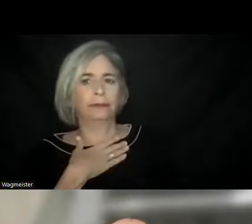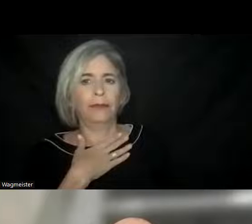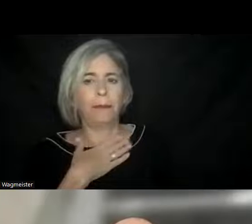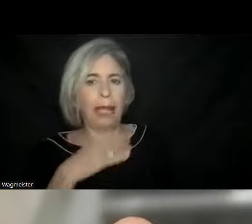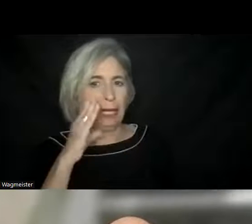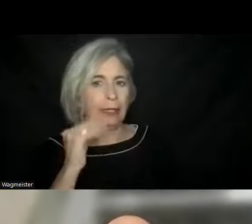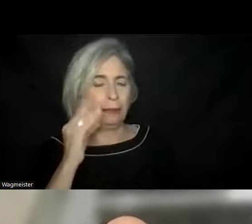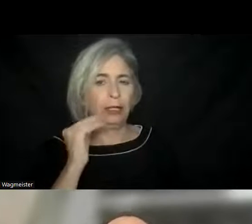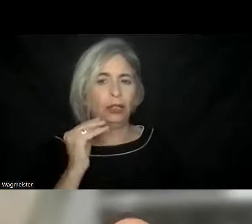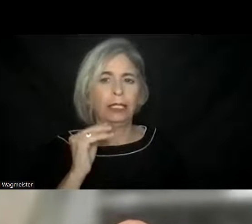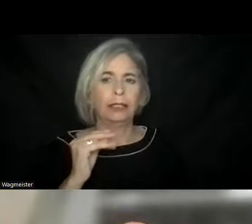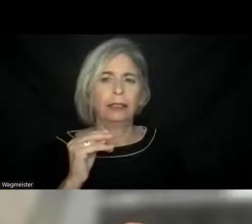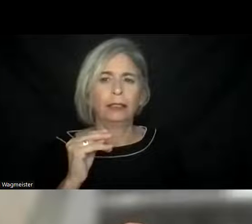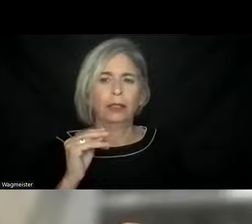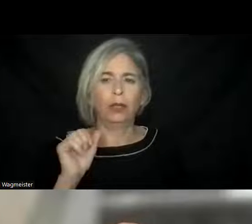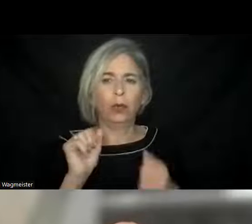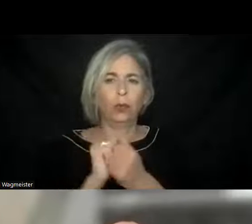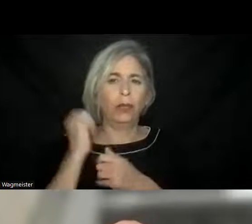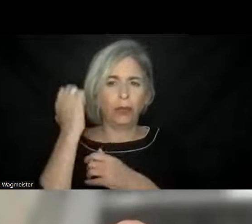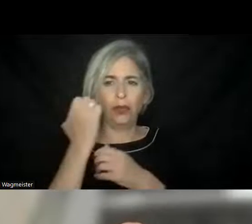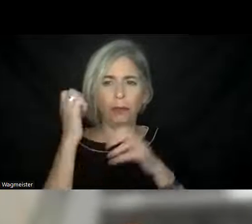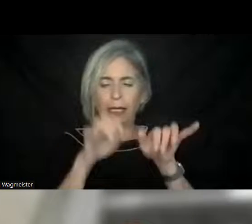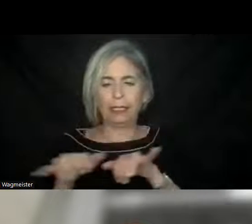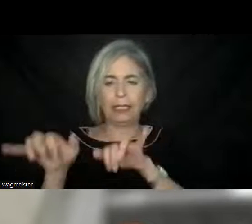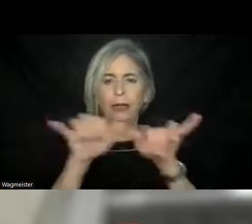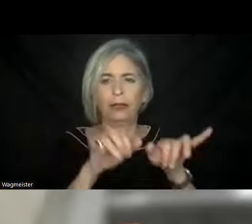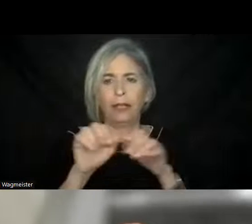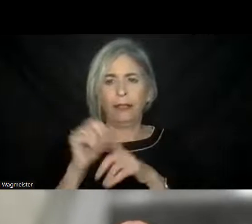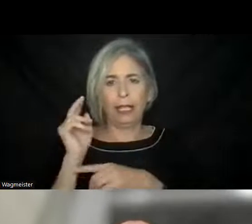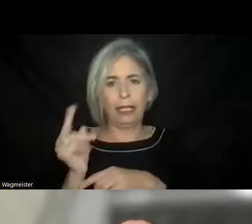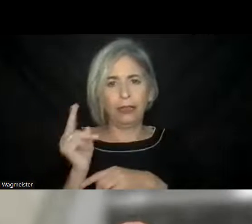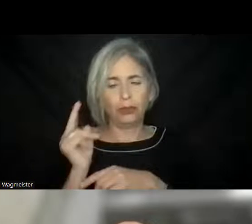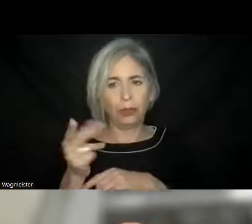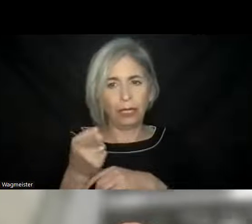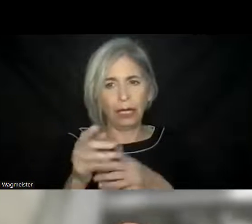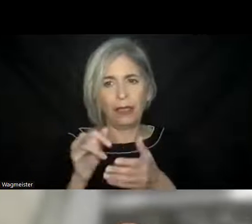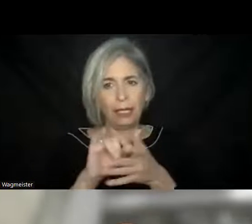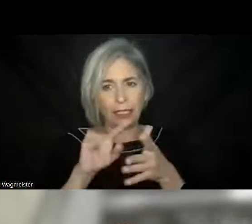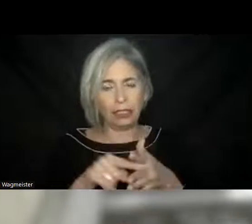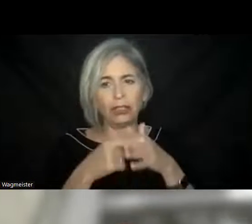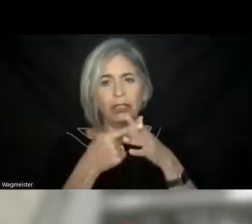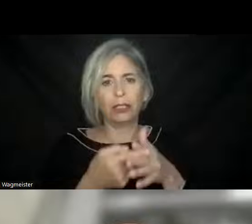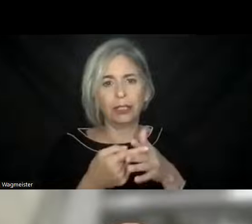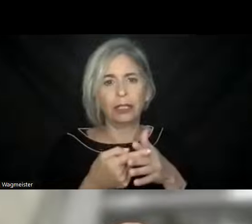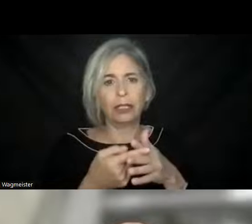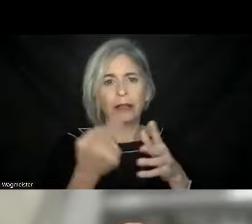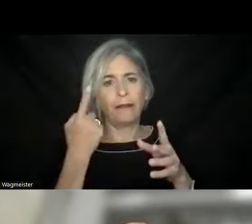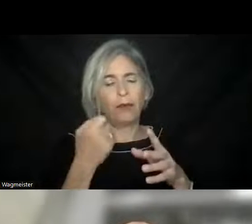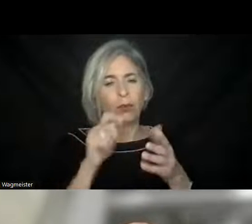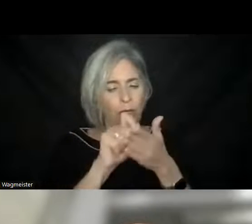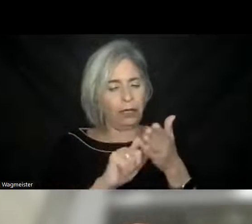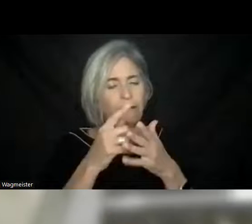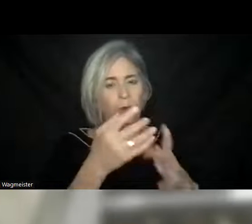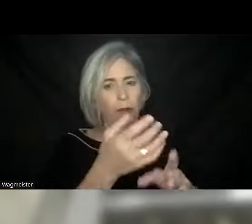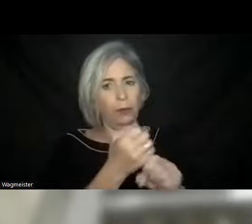the European standard and the history of it, which was initially related to public procurement, I think